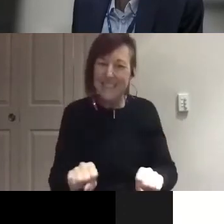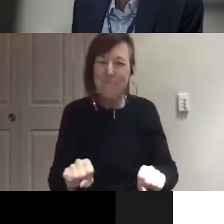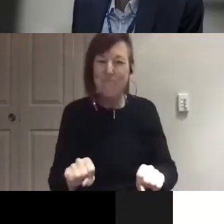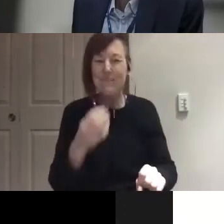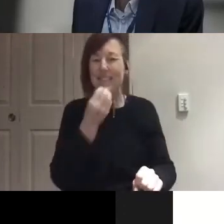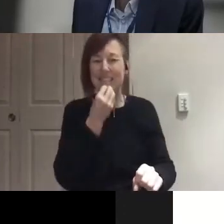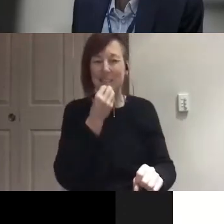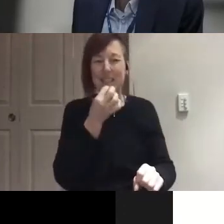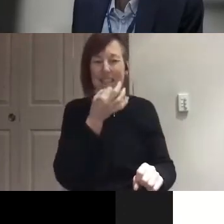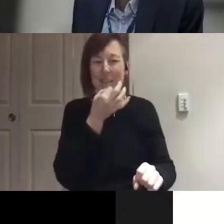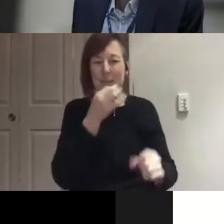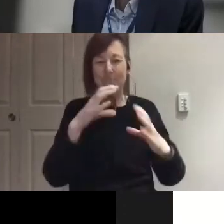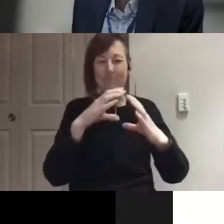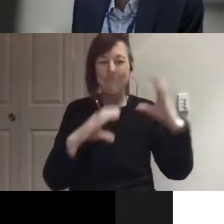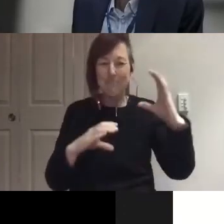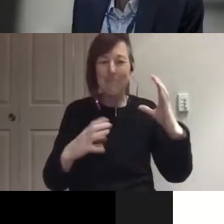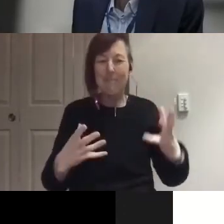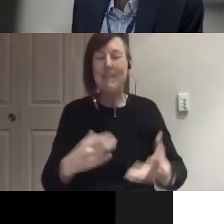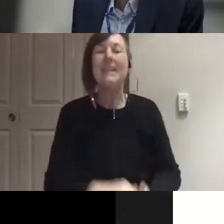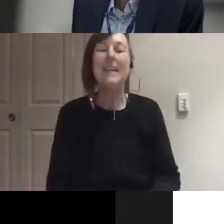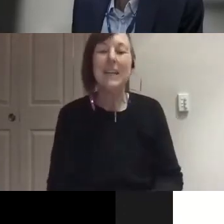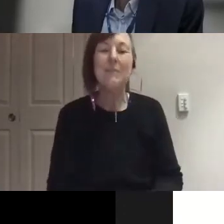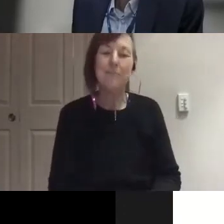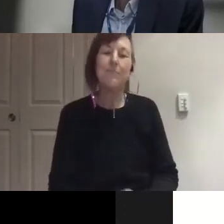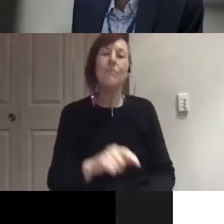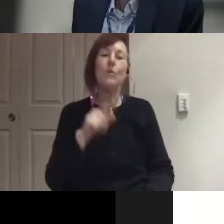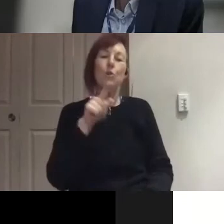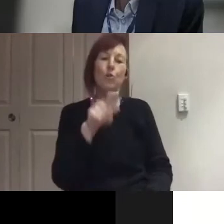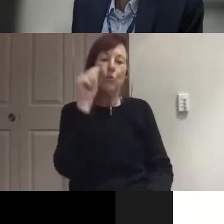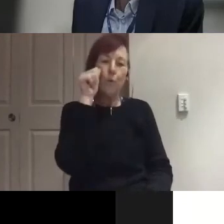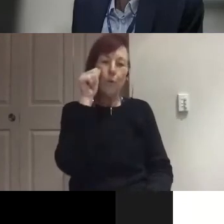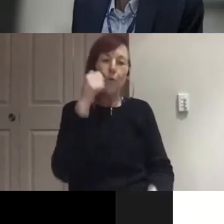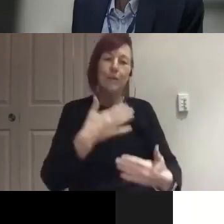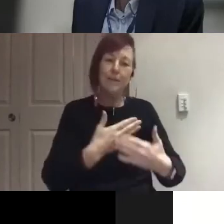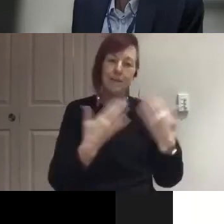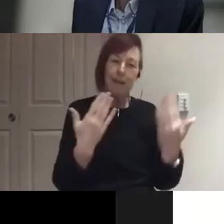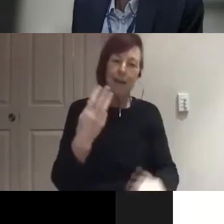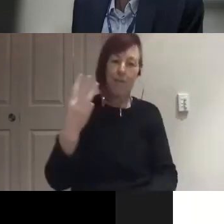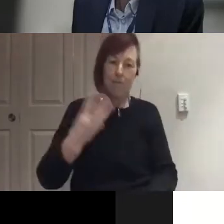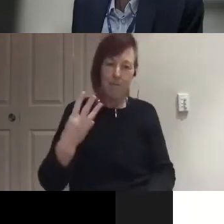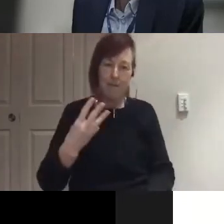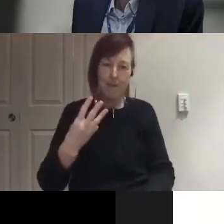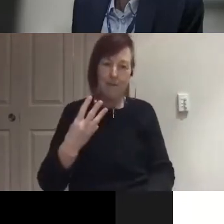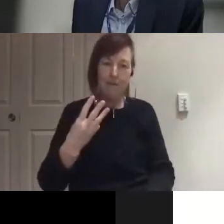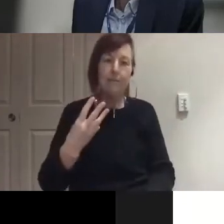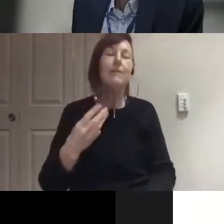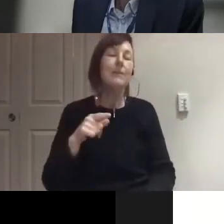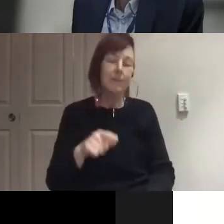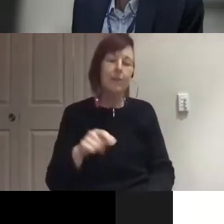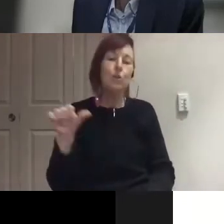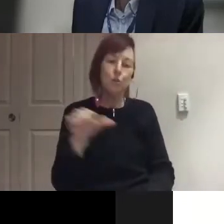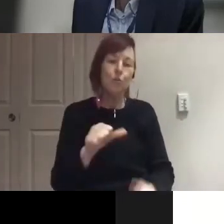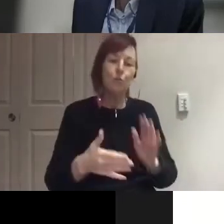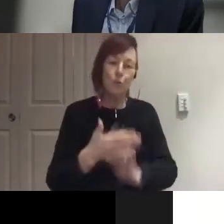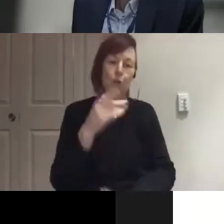appearing due to the stress on the system. I hope that makes it clear, but just about everyone will be contacted at some stage